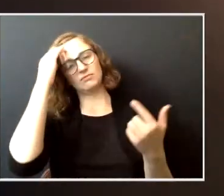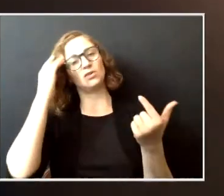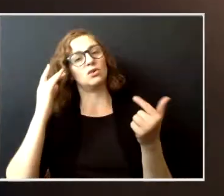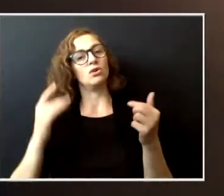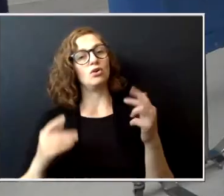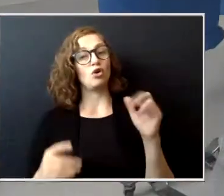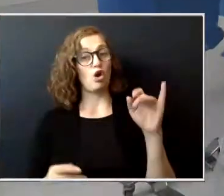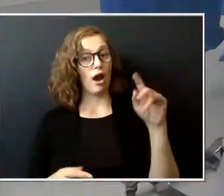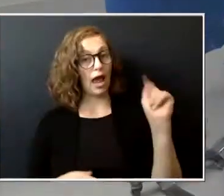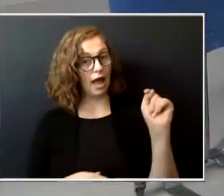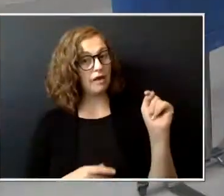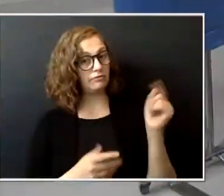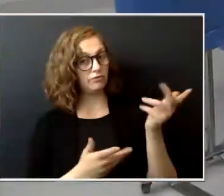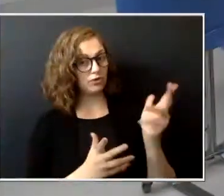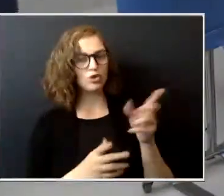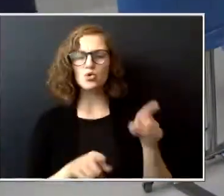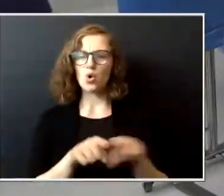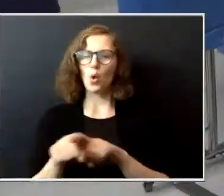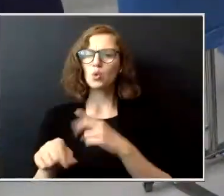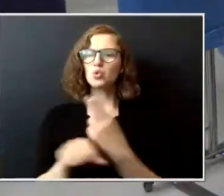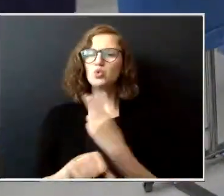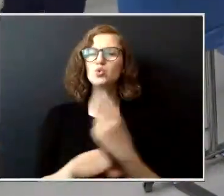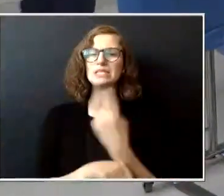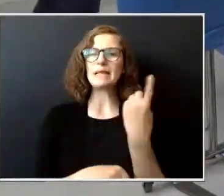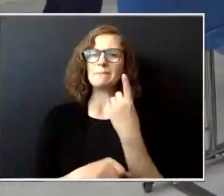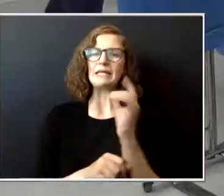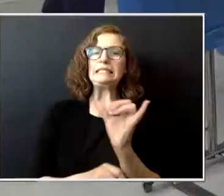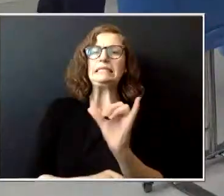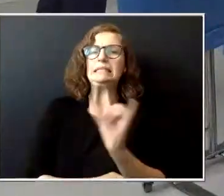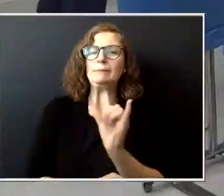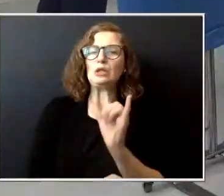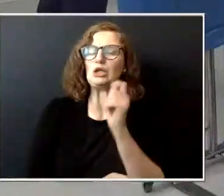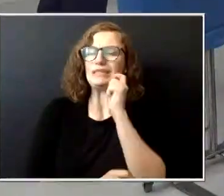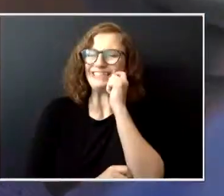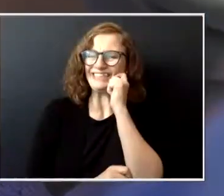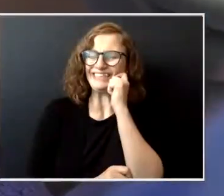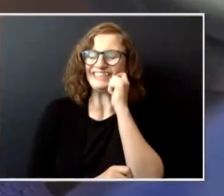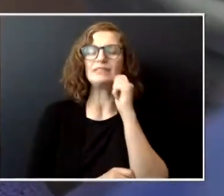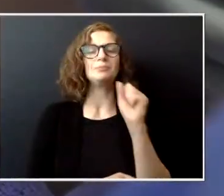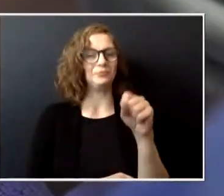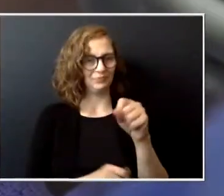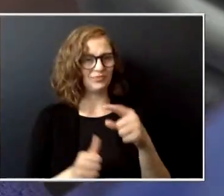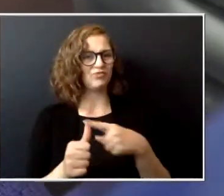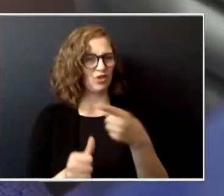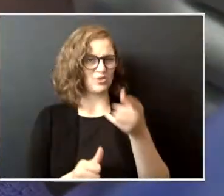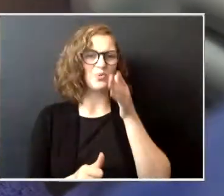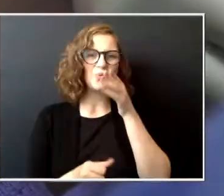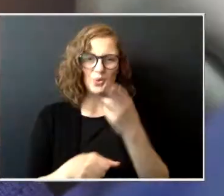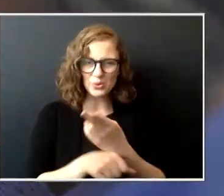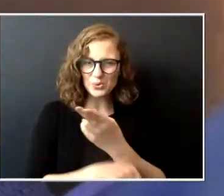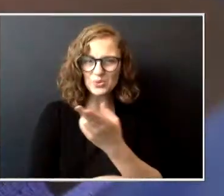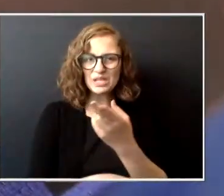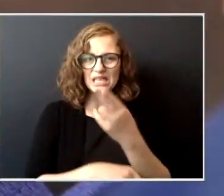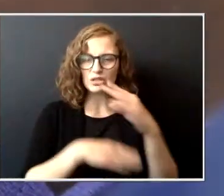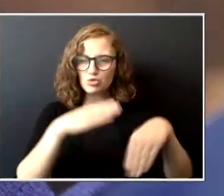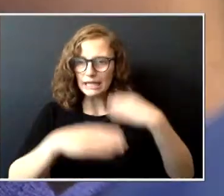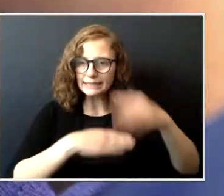about what that is. Yeah, we're going to see that in just a minute. First, we're going to, I think, dress the donor site right there with just a dressing so that that